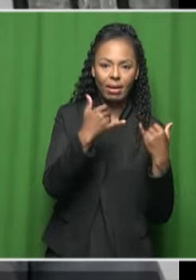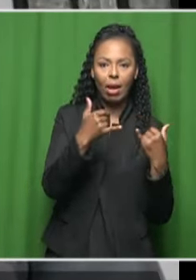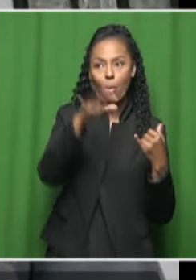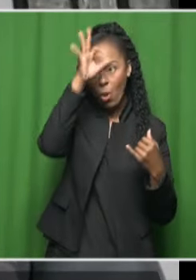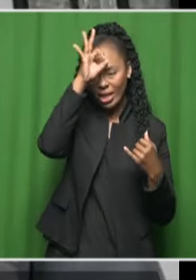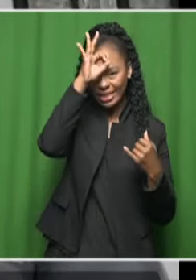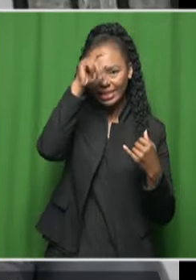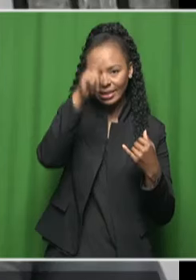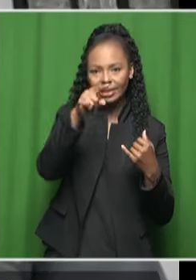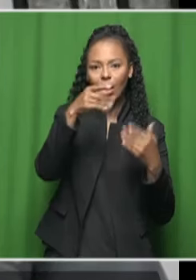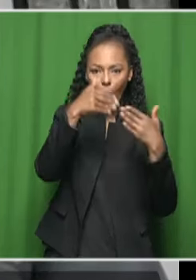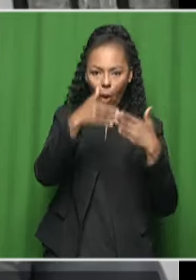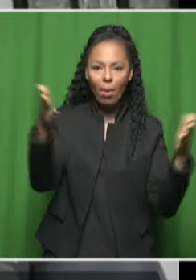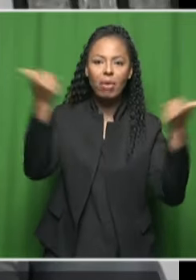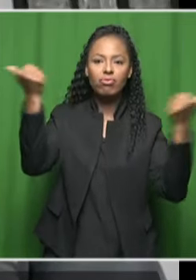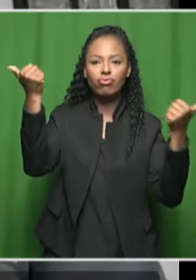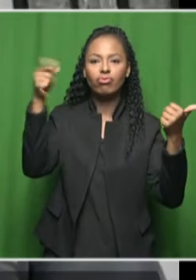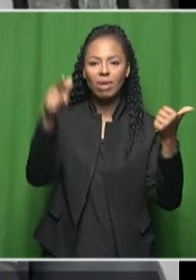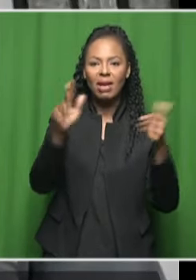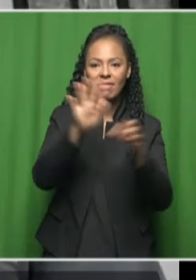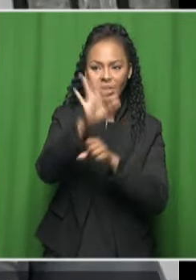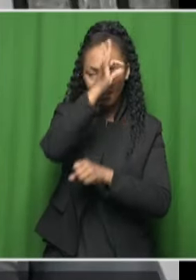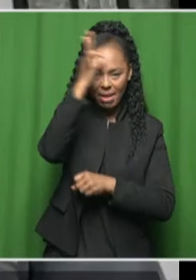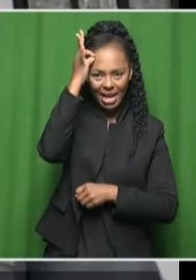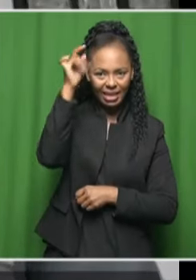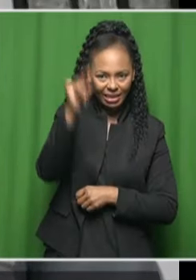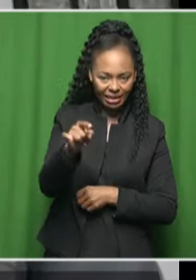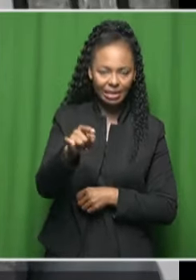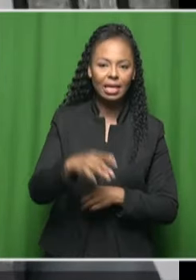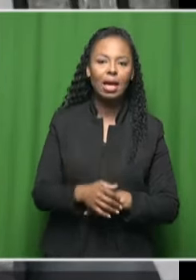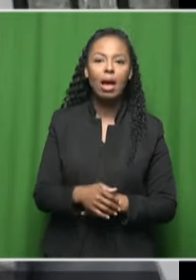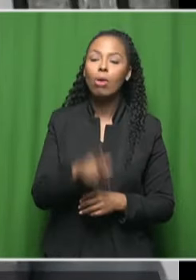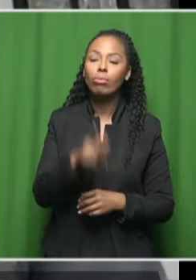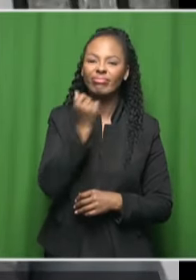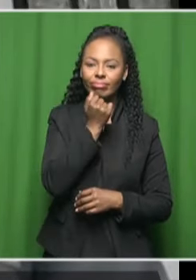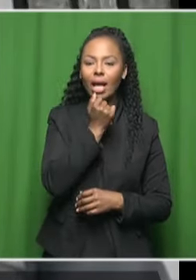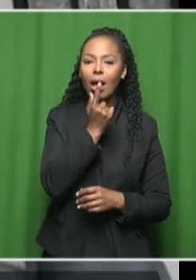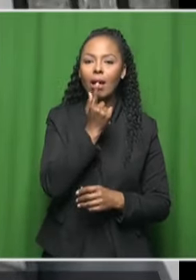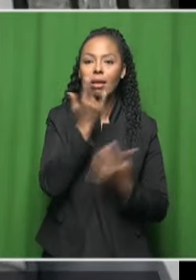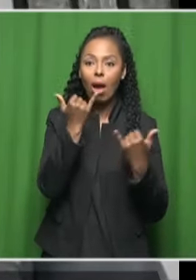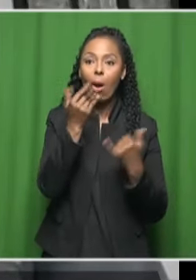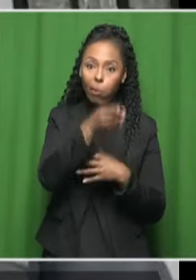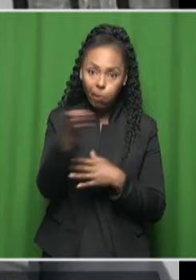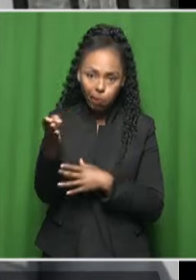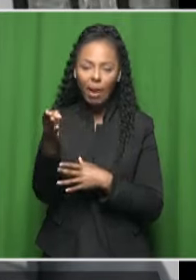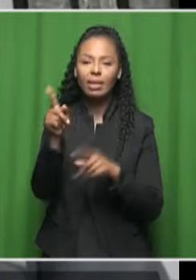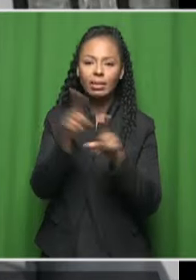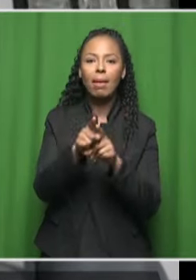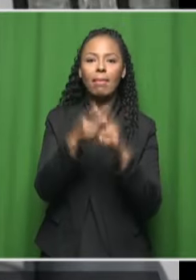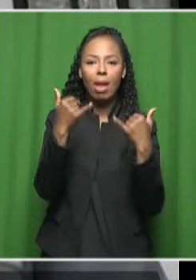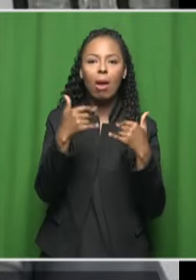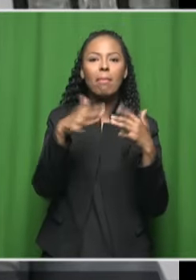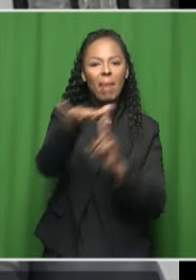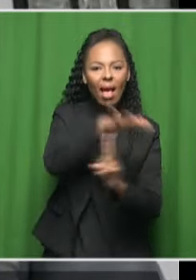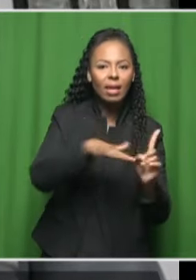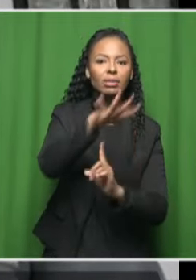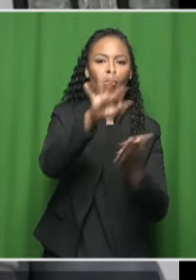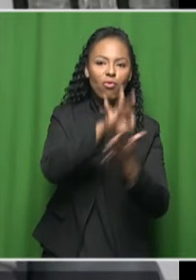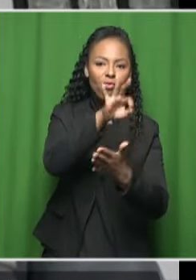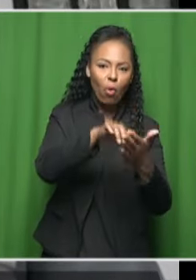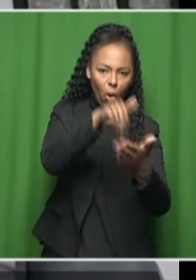nationwide 15 minutes ago, and as usual, in the mornings, people tend to